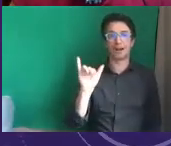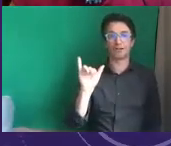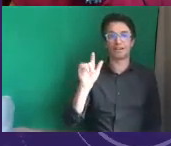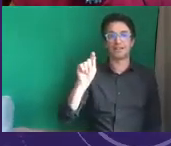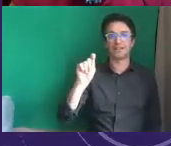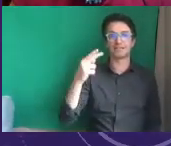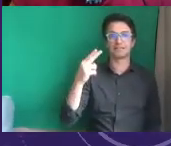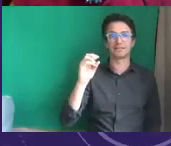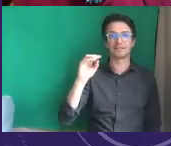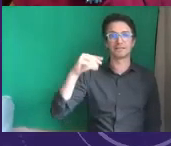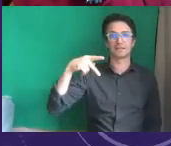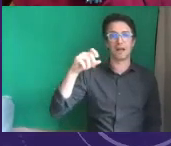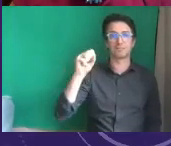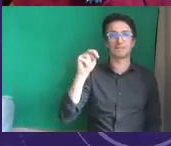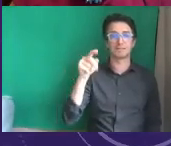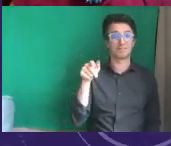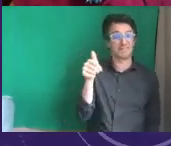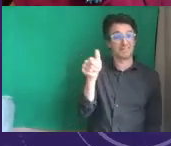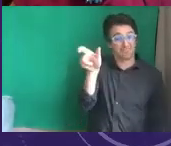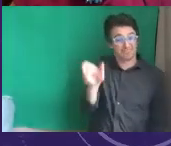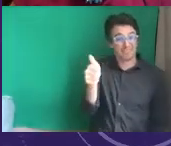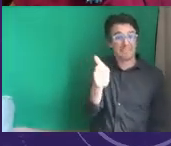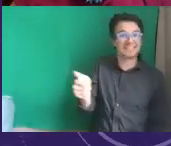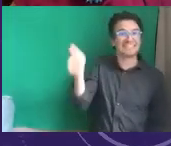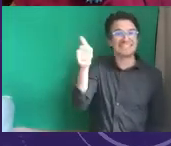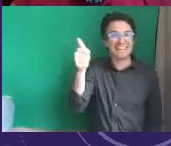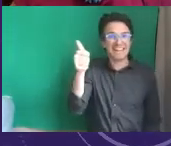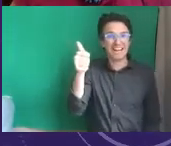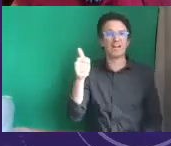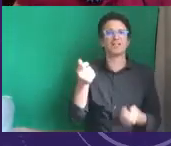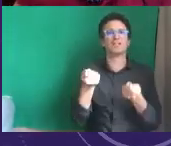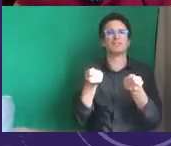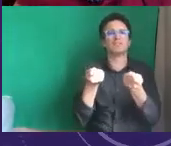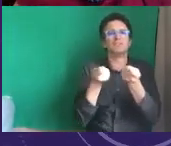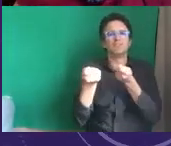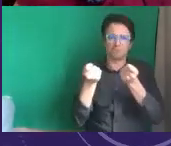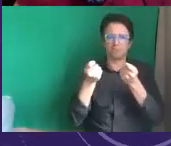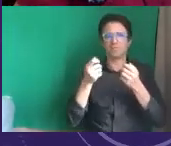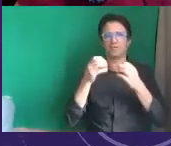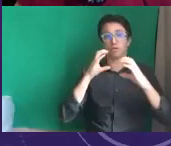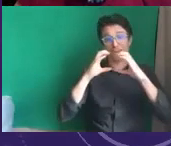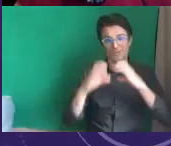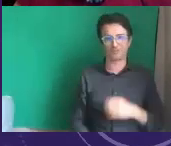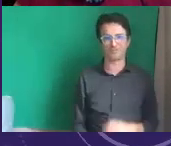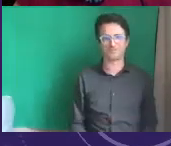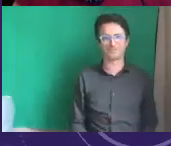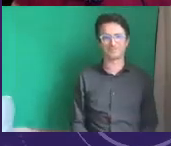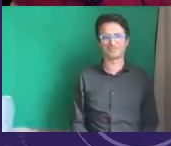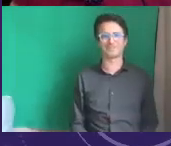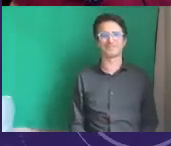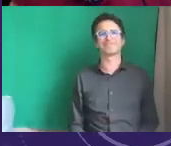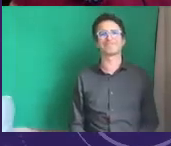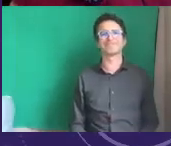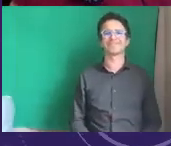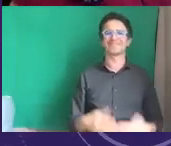comments, she will tell you how to do that. So Kerry, over to you. Thank you, Alice. Thank you, everyone.